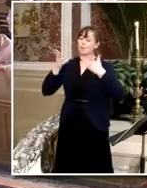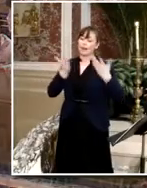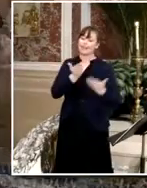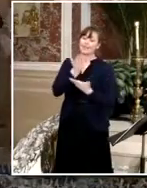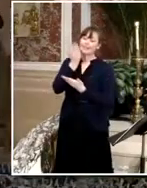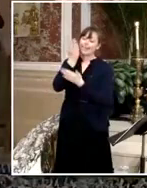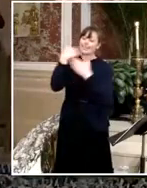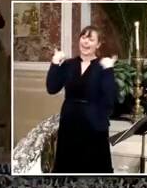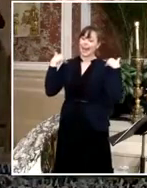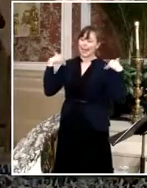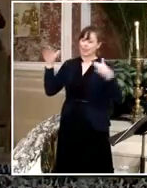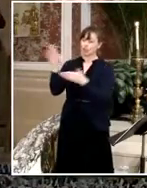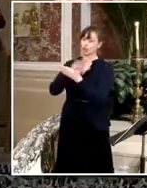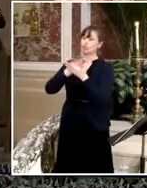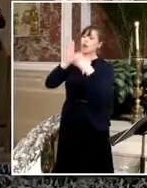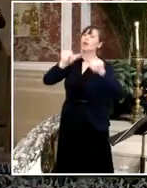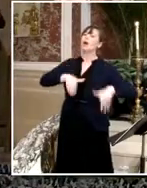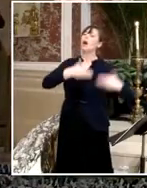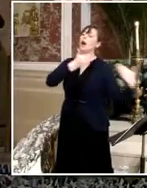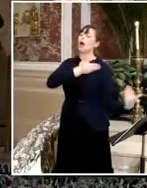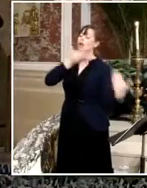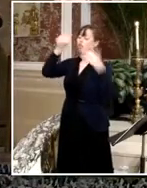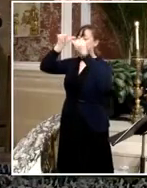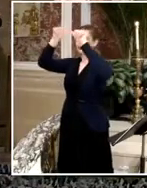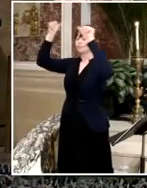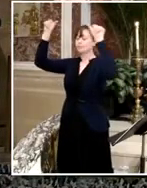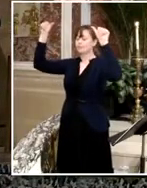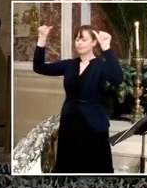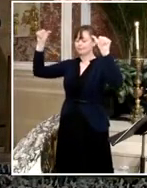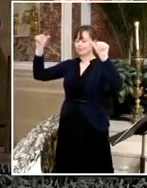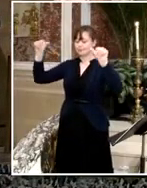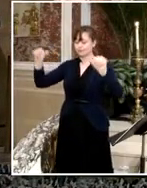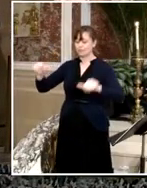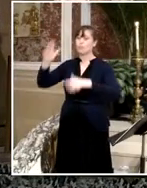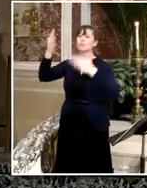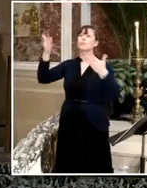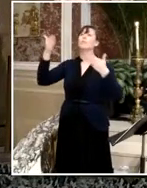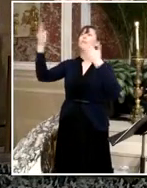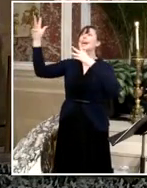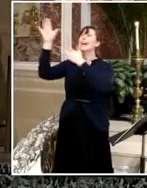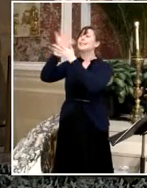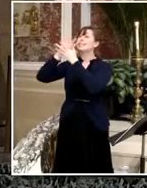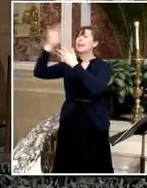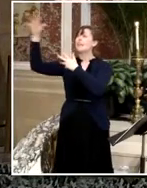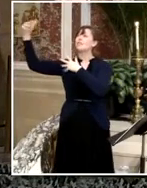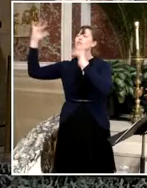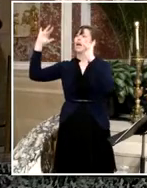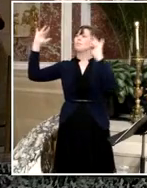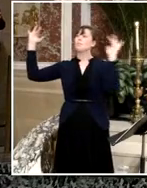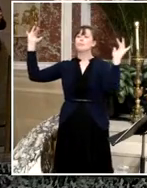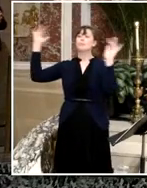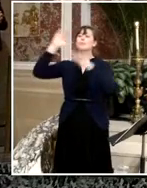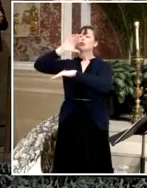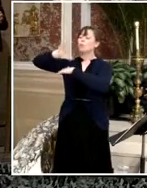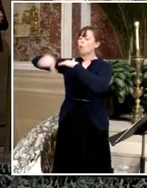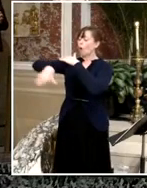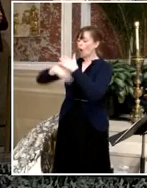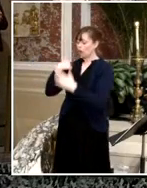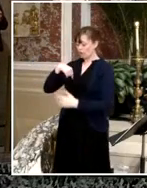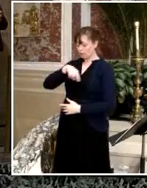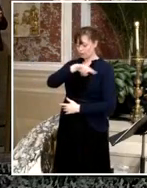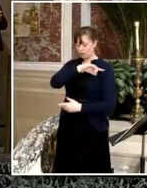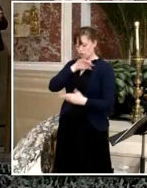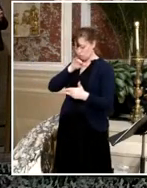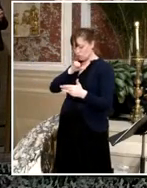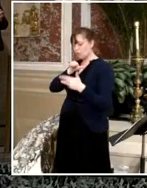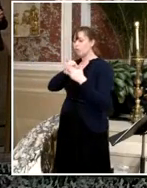holy angel to your altar on high, in the sight of your divine majesty, so that all of us who through